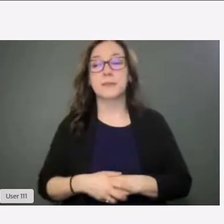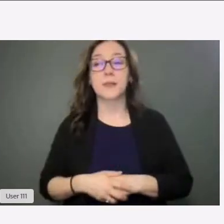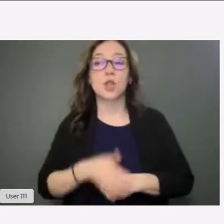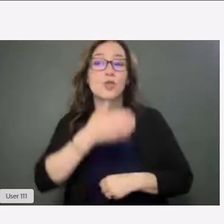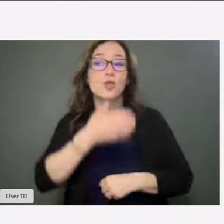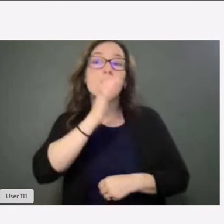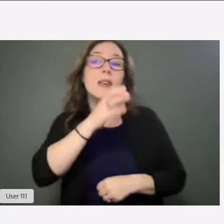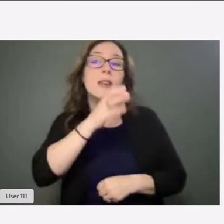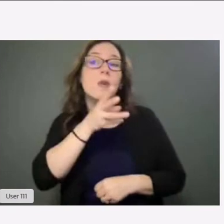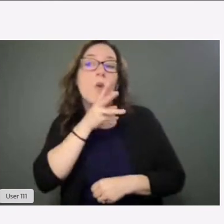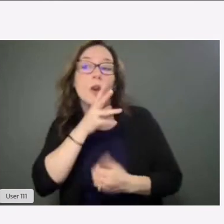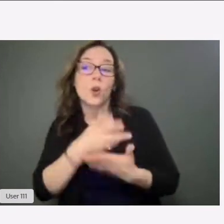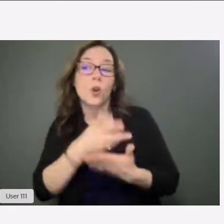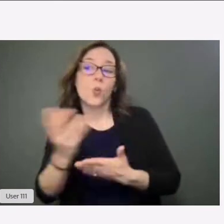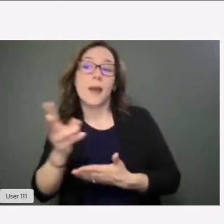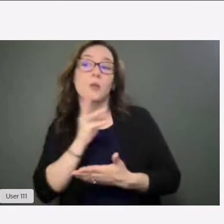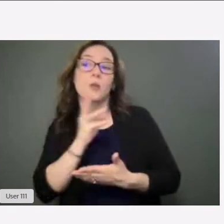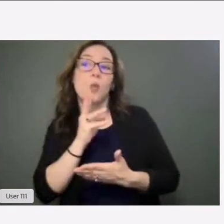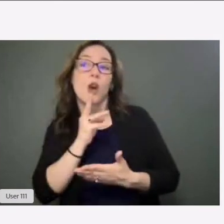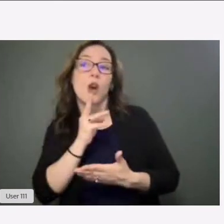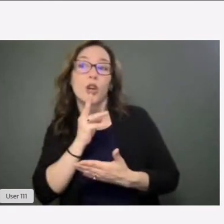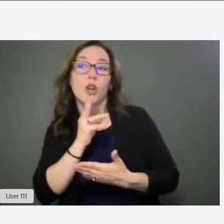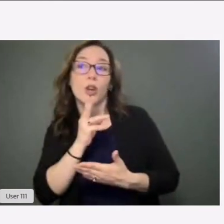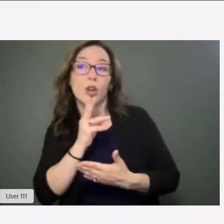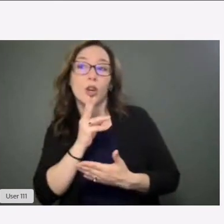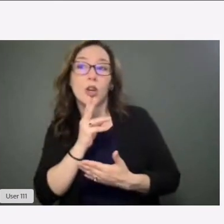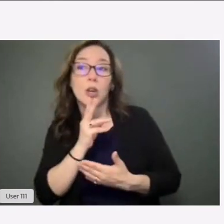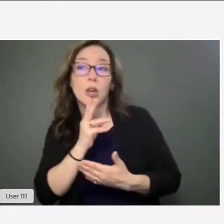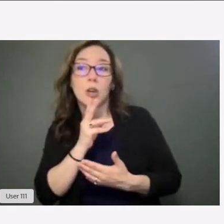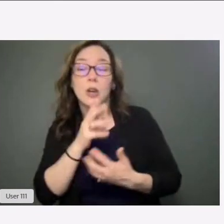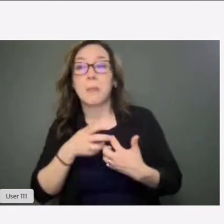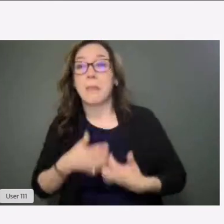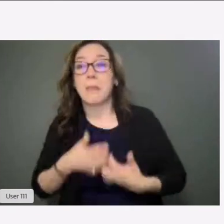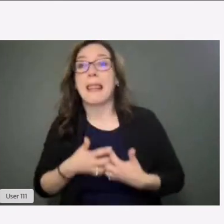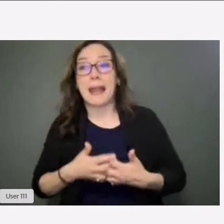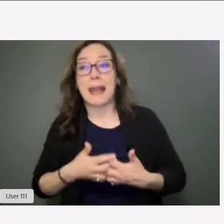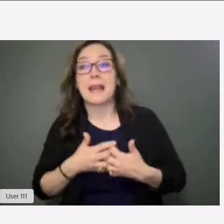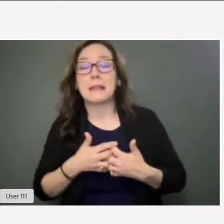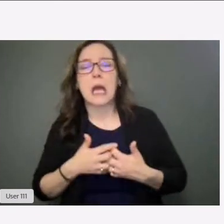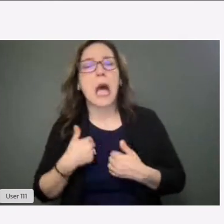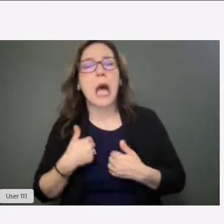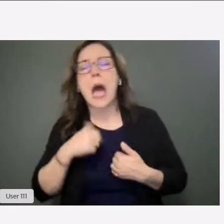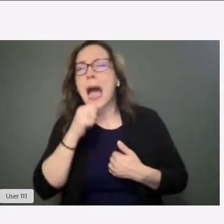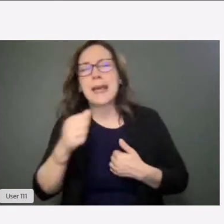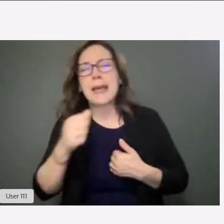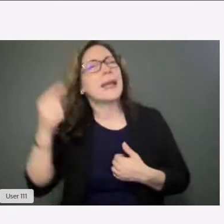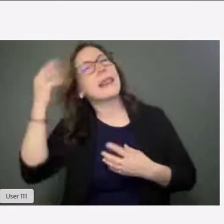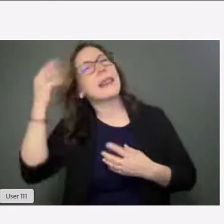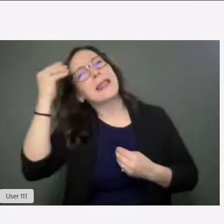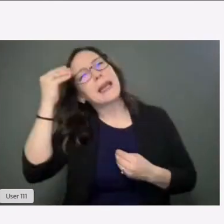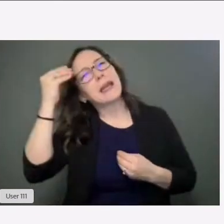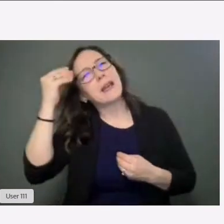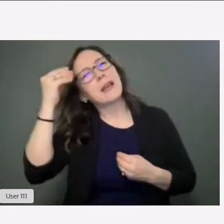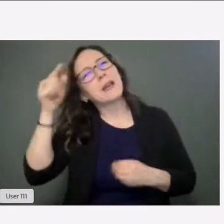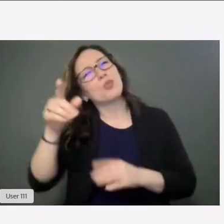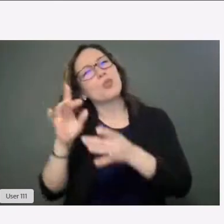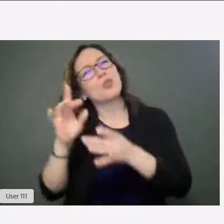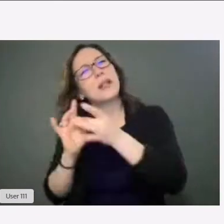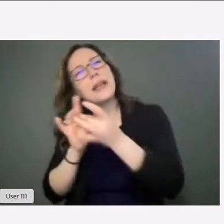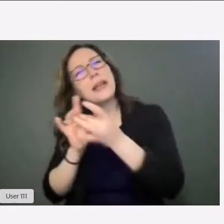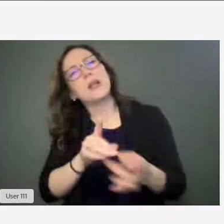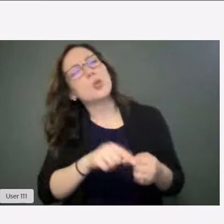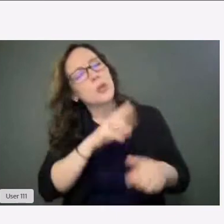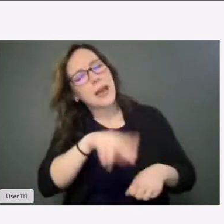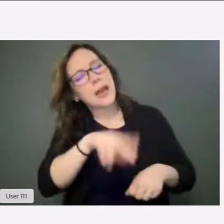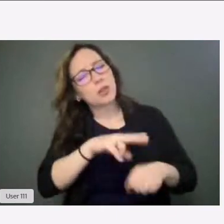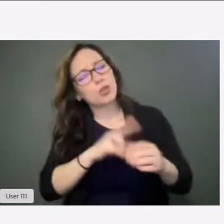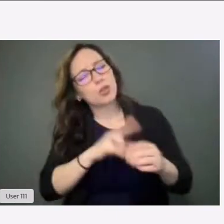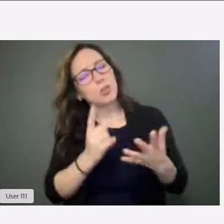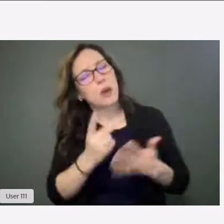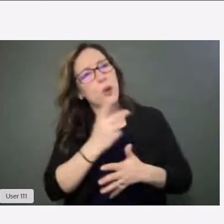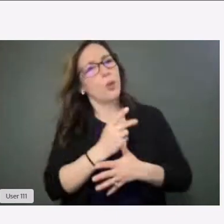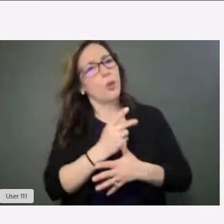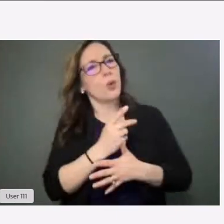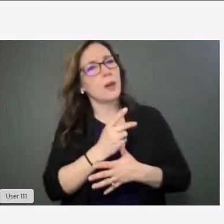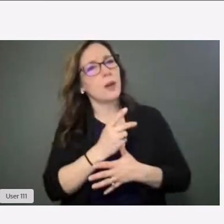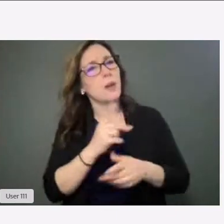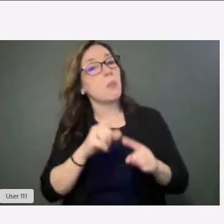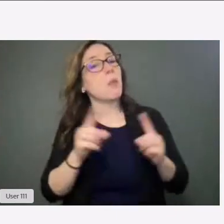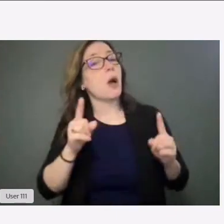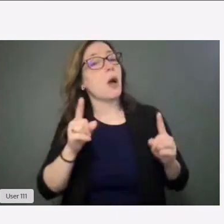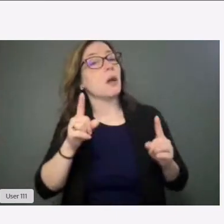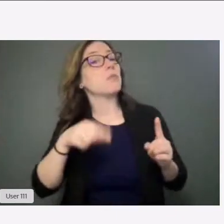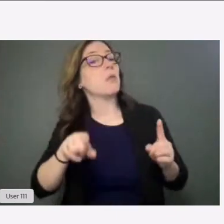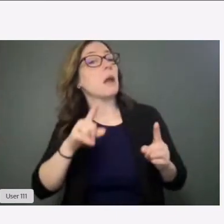or a wastewater utility. You know, I didn't really think about them in terms of this national priority area, but, you know, would they